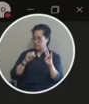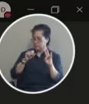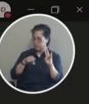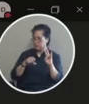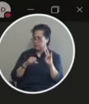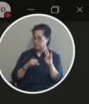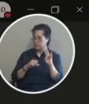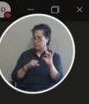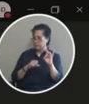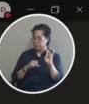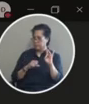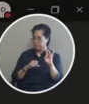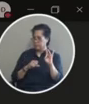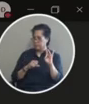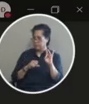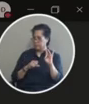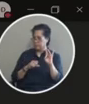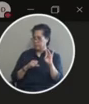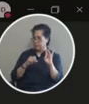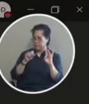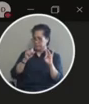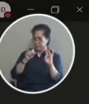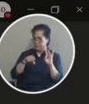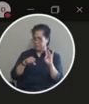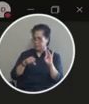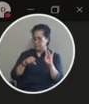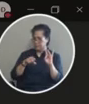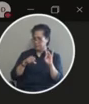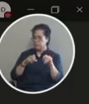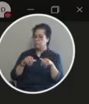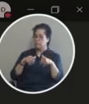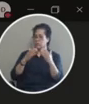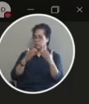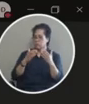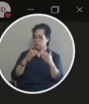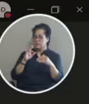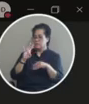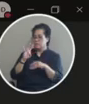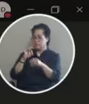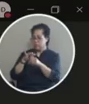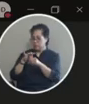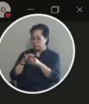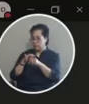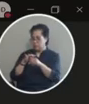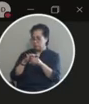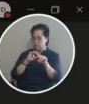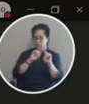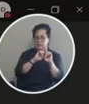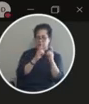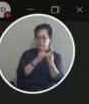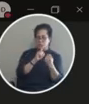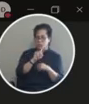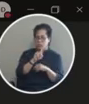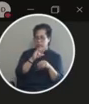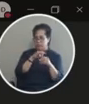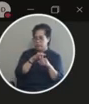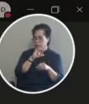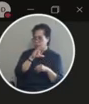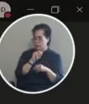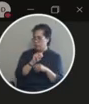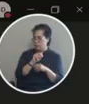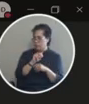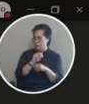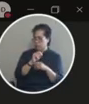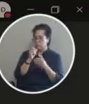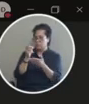Aye. And Lizarraga. Aye. And the motion passes with 7 affirmative votes. Mayor Pro Tem Schwartzbein voting nay.